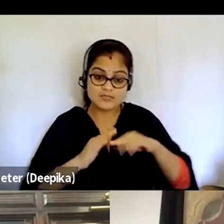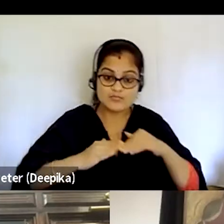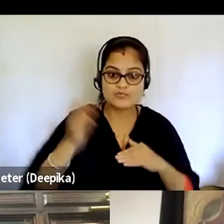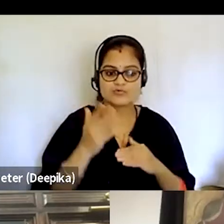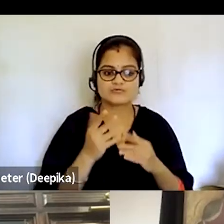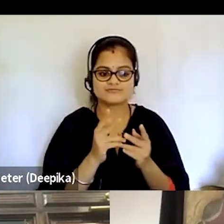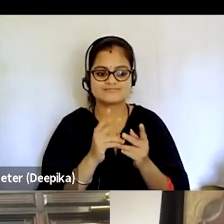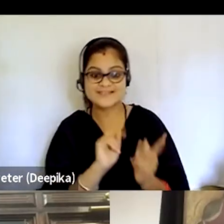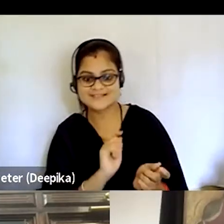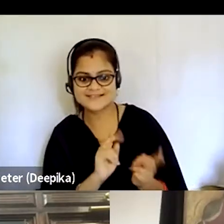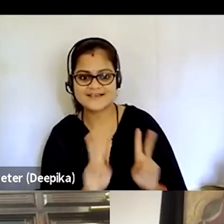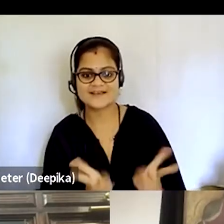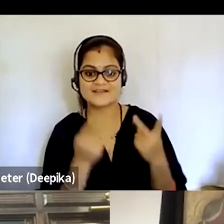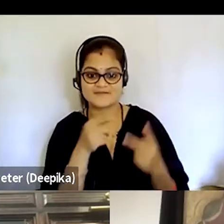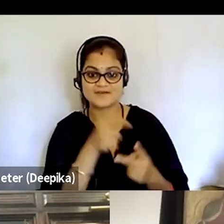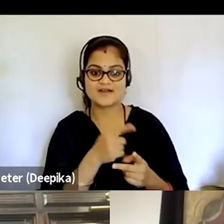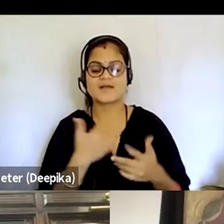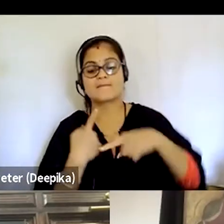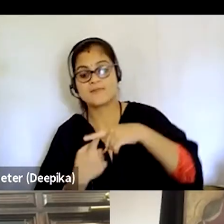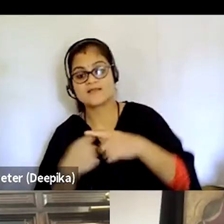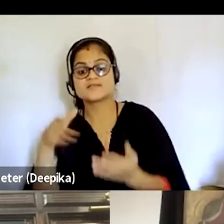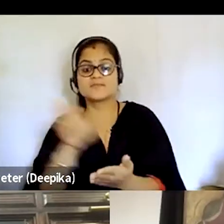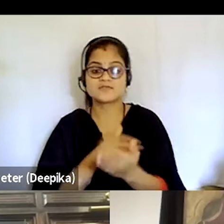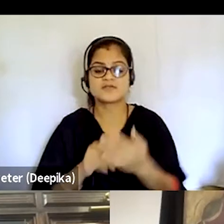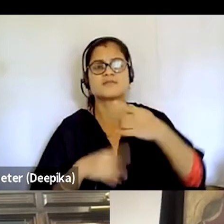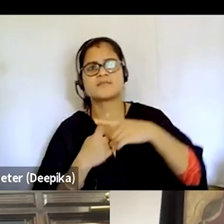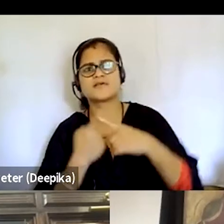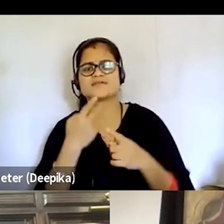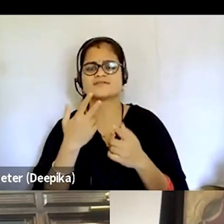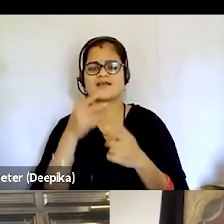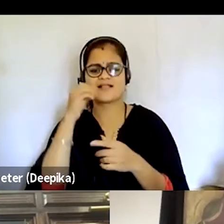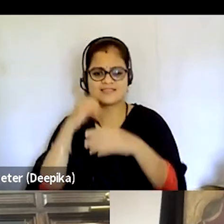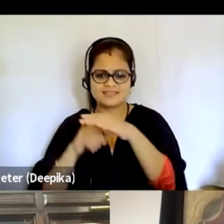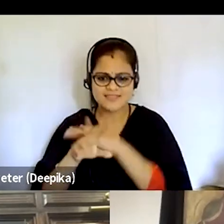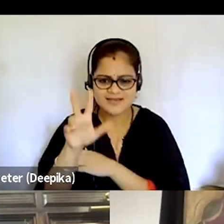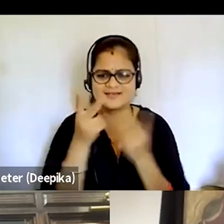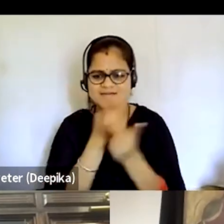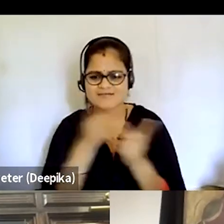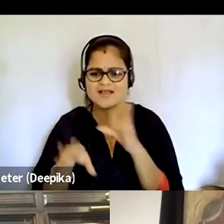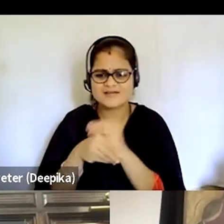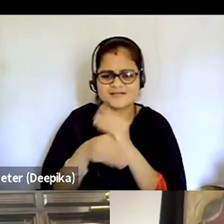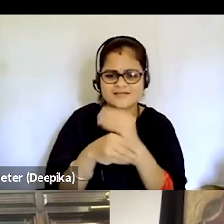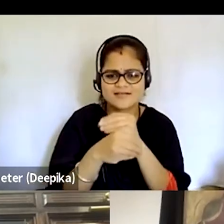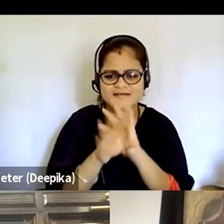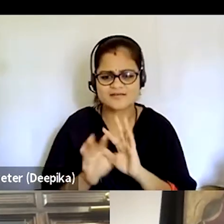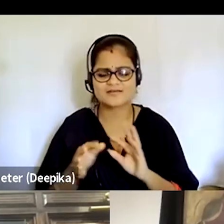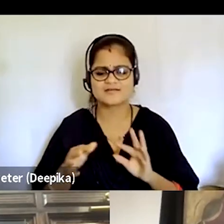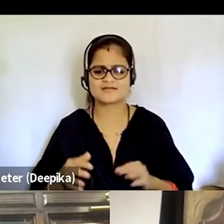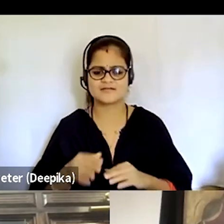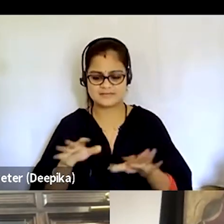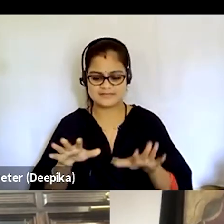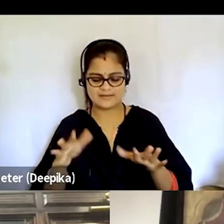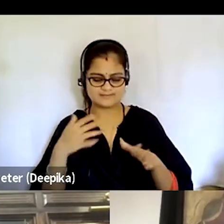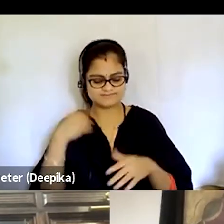let's get some music going, let's get some art and some theater and some blah blah, and we put that whole piece